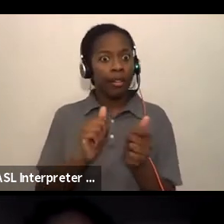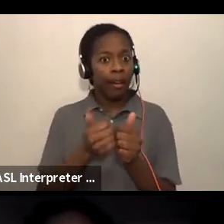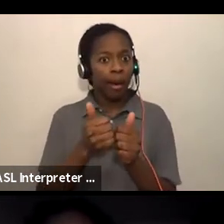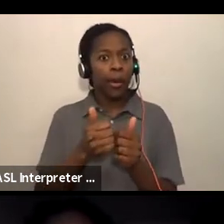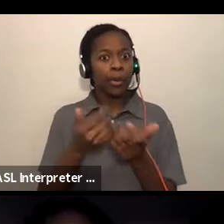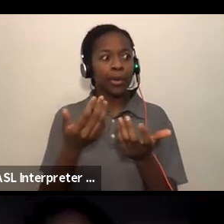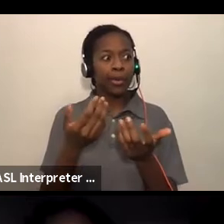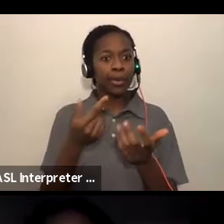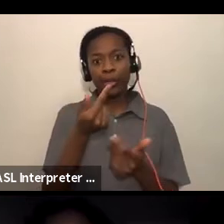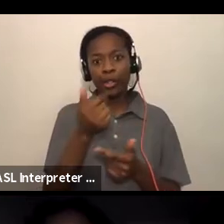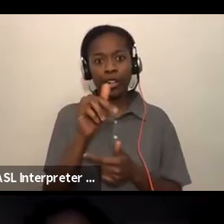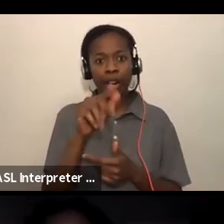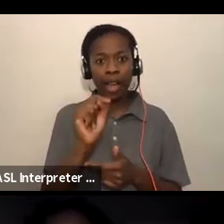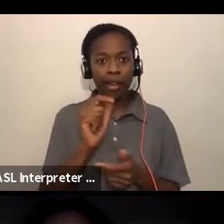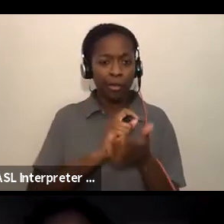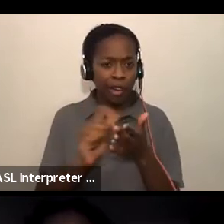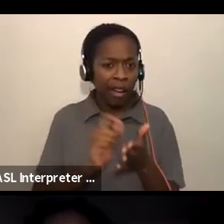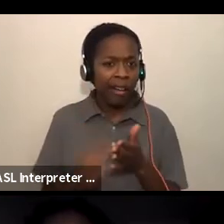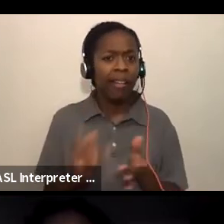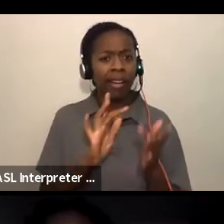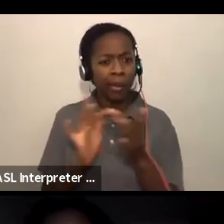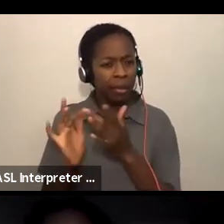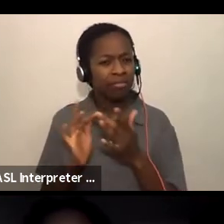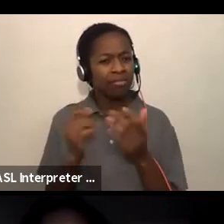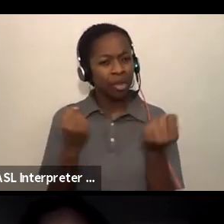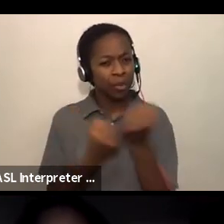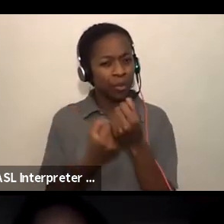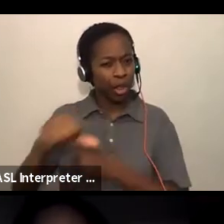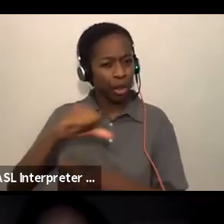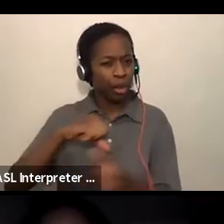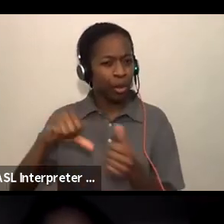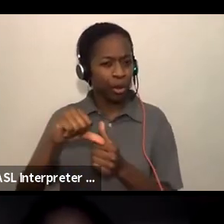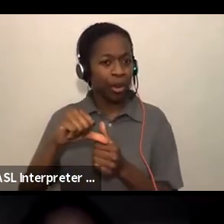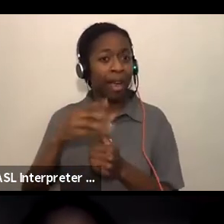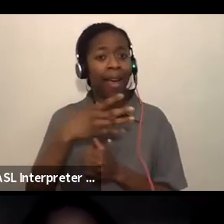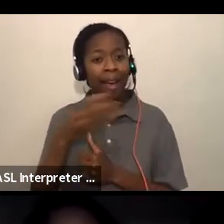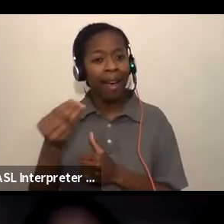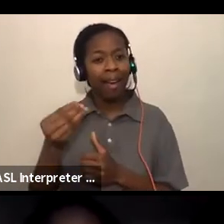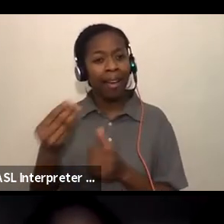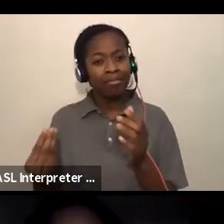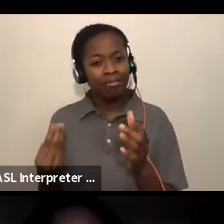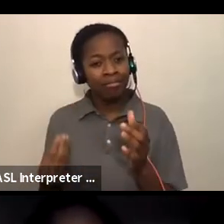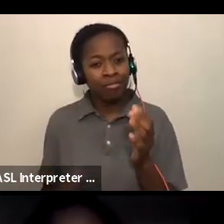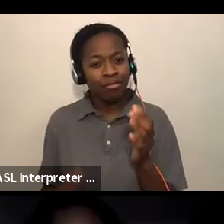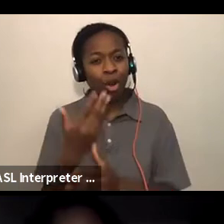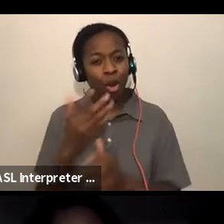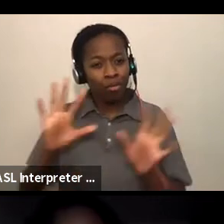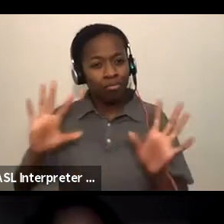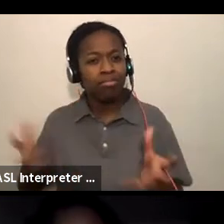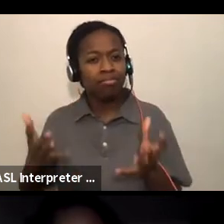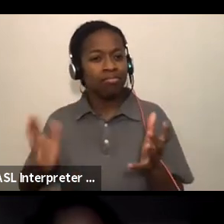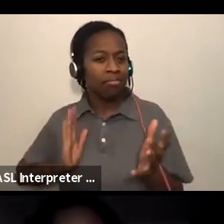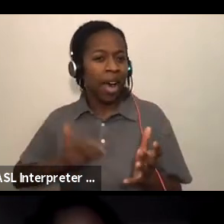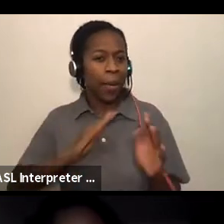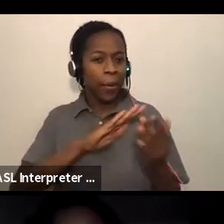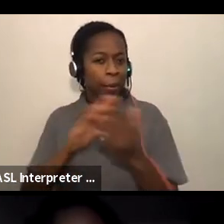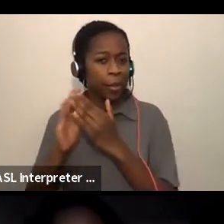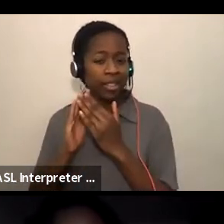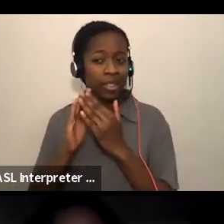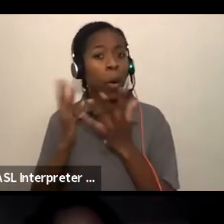others and support each other. I mean, that's really what it is. And cultivate our communities so that they value the